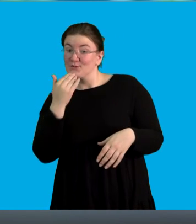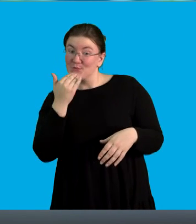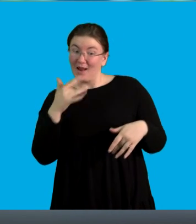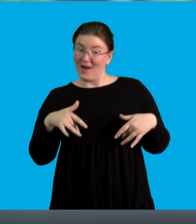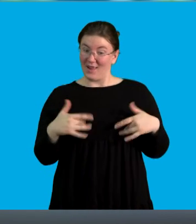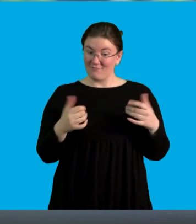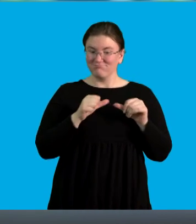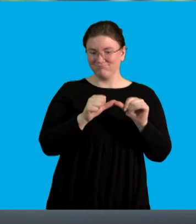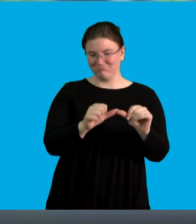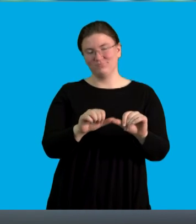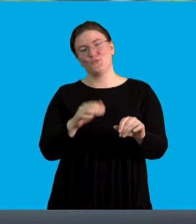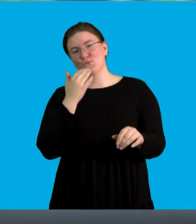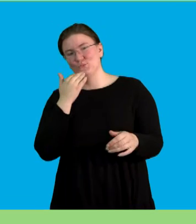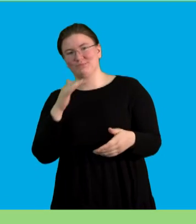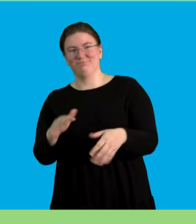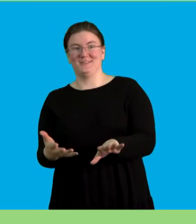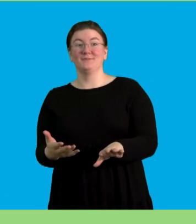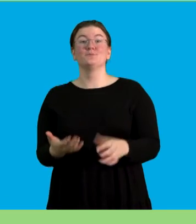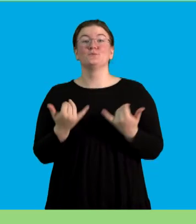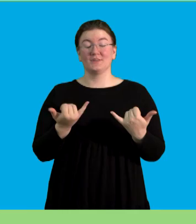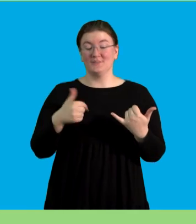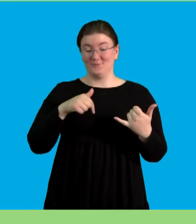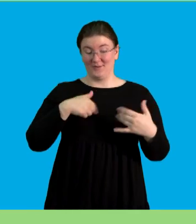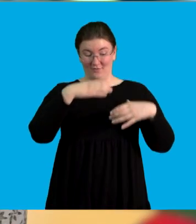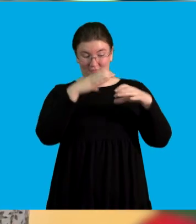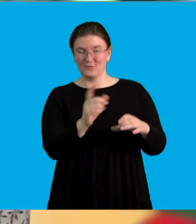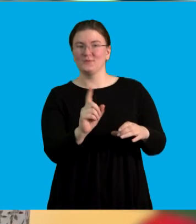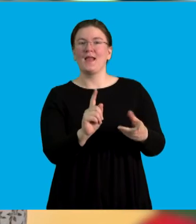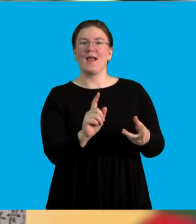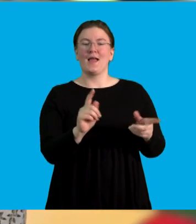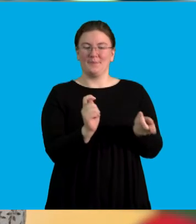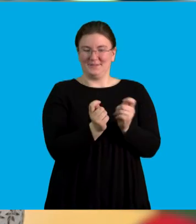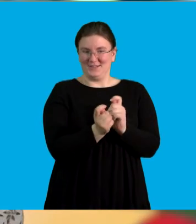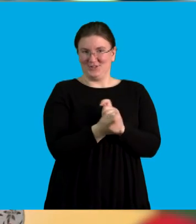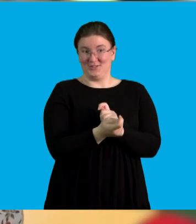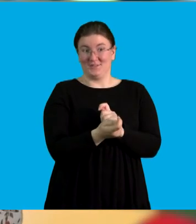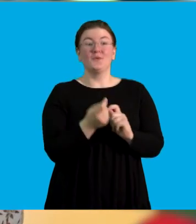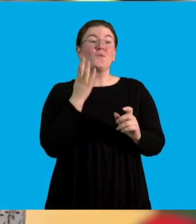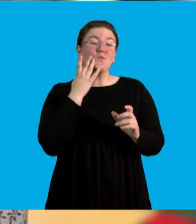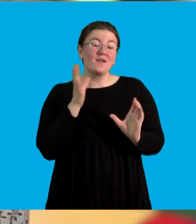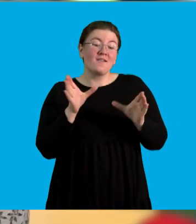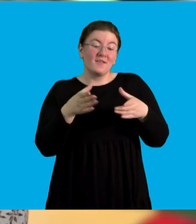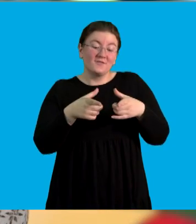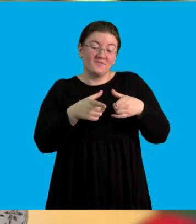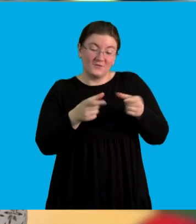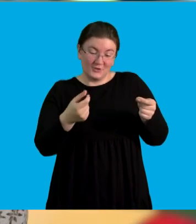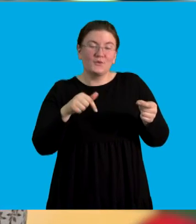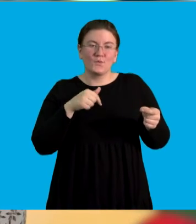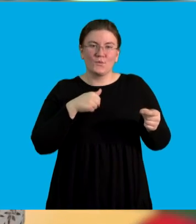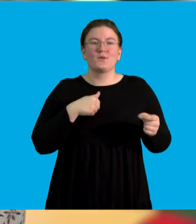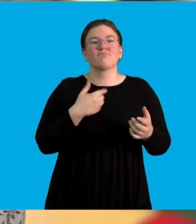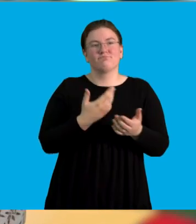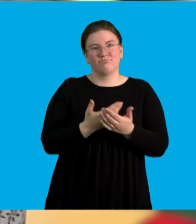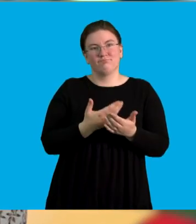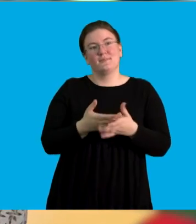are going to find out how that happens through adaptations. So by the end of the lesson, you should